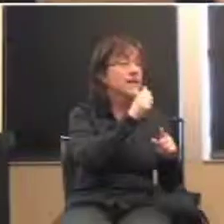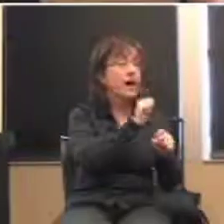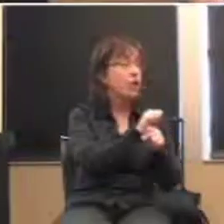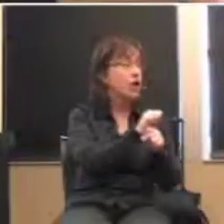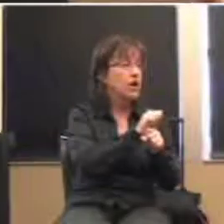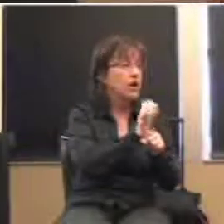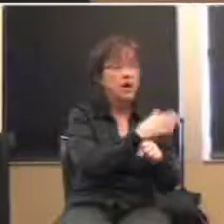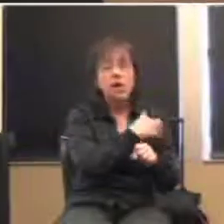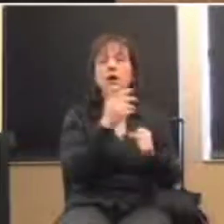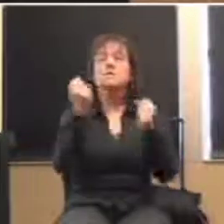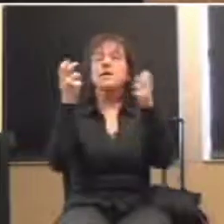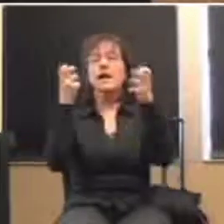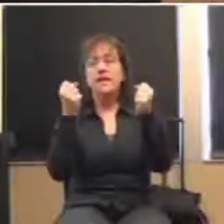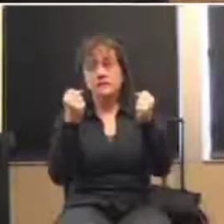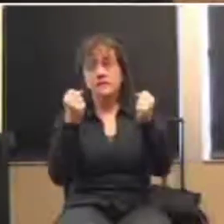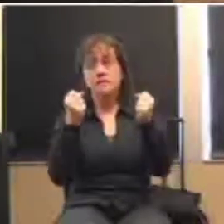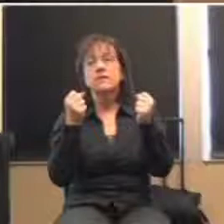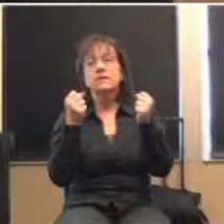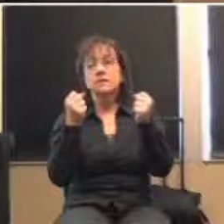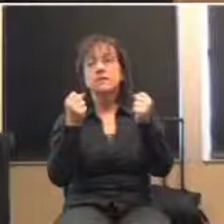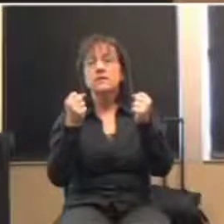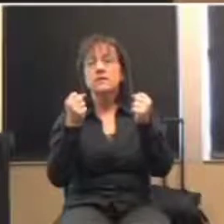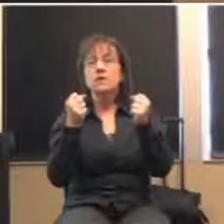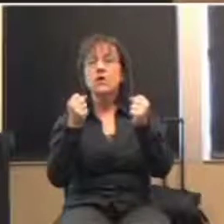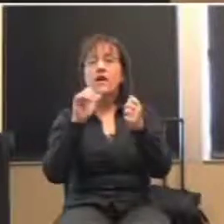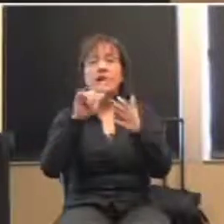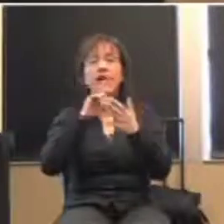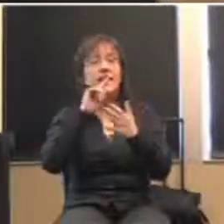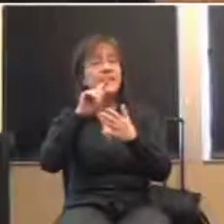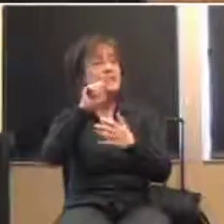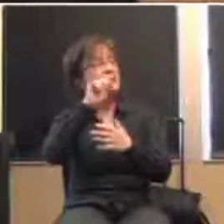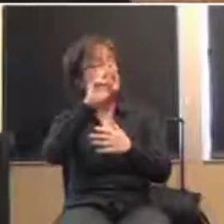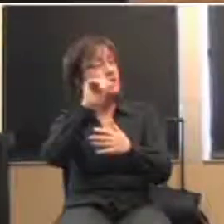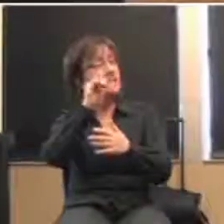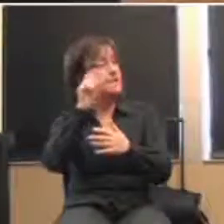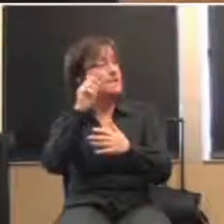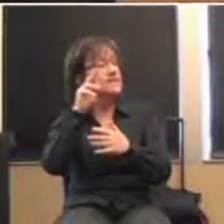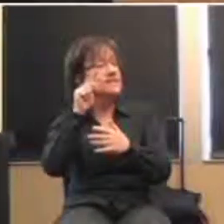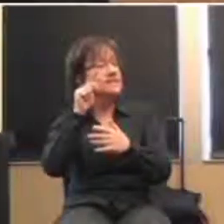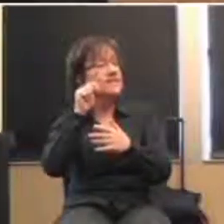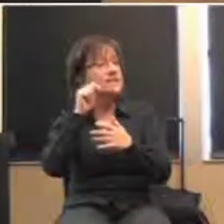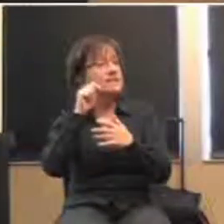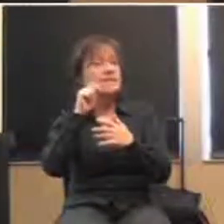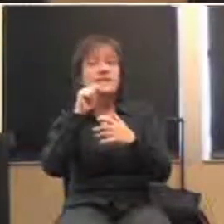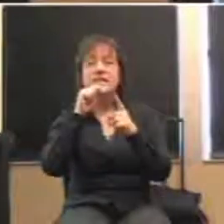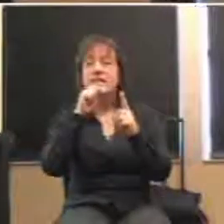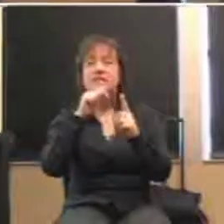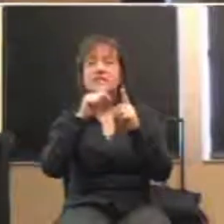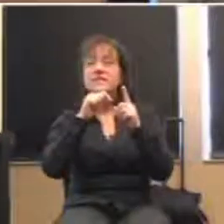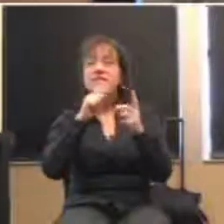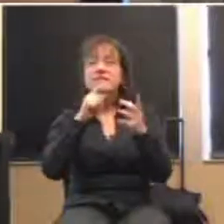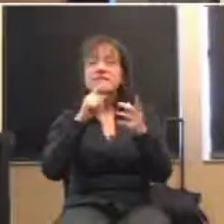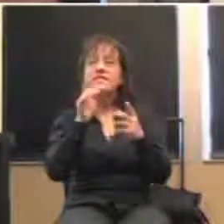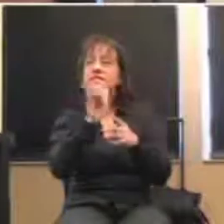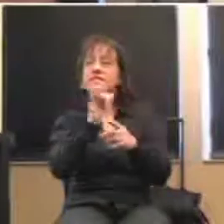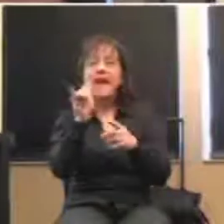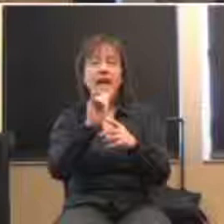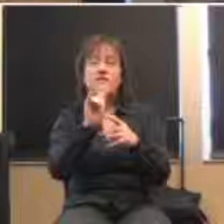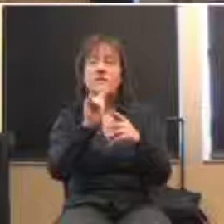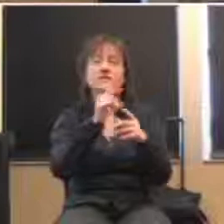It's transient for our kiddos on the spectrum. It's no more salient than a spoken